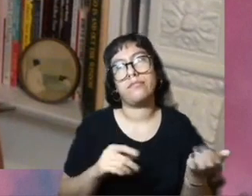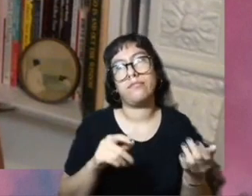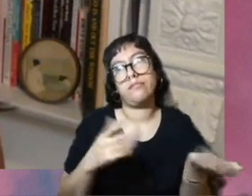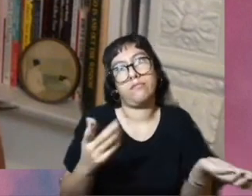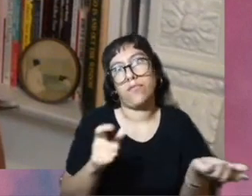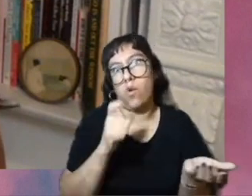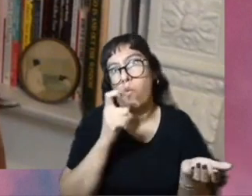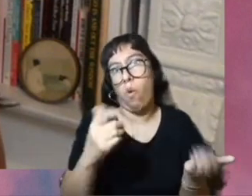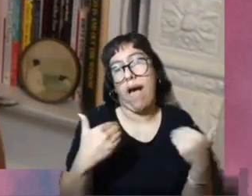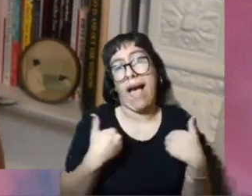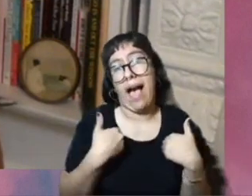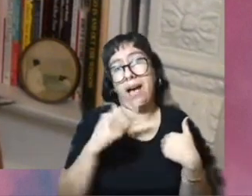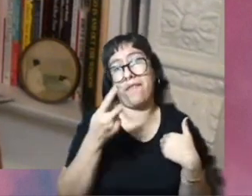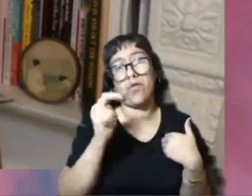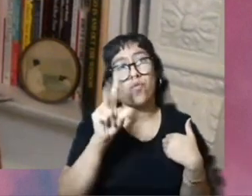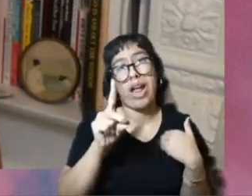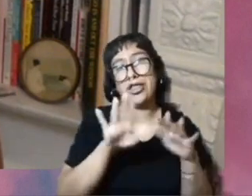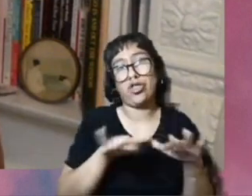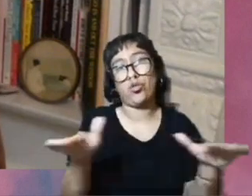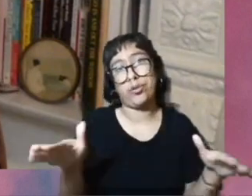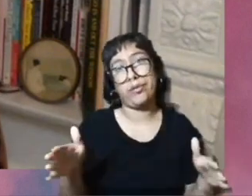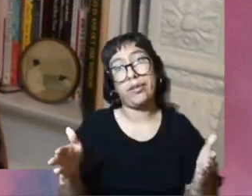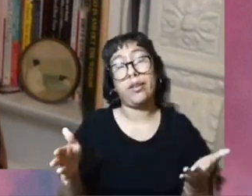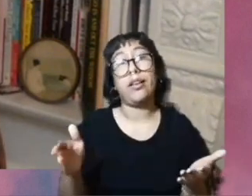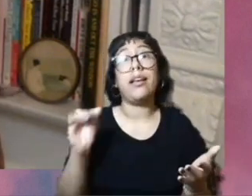grandchildren. And if there are,